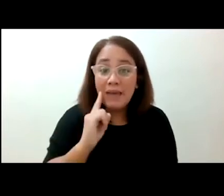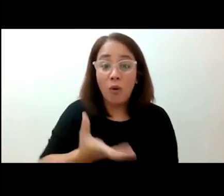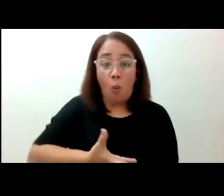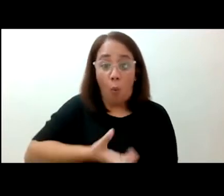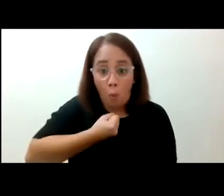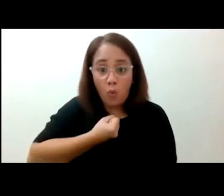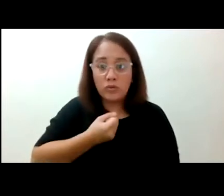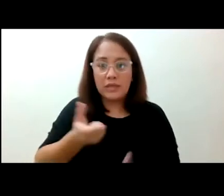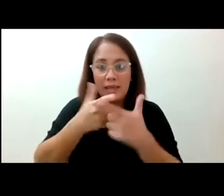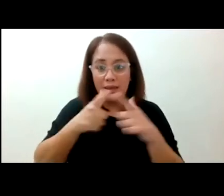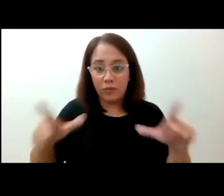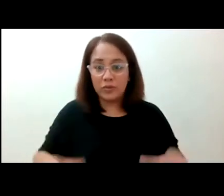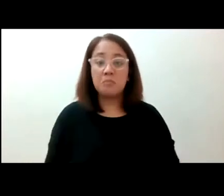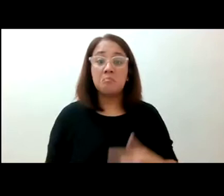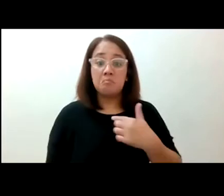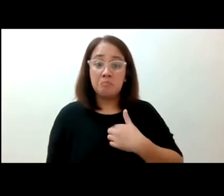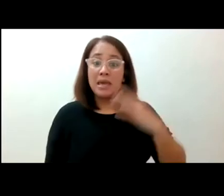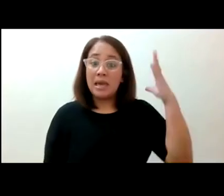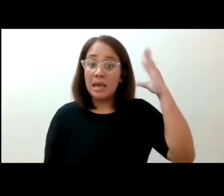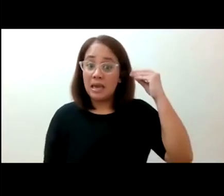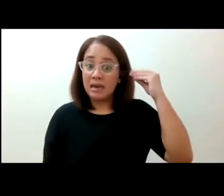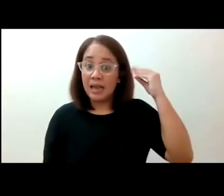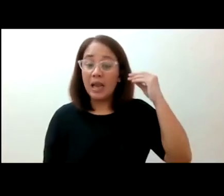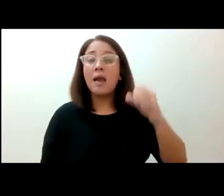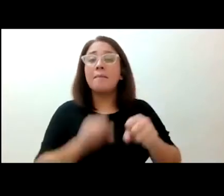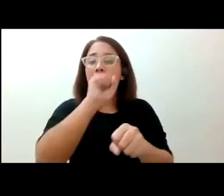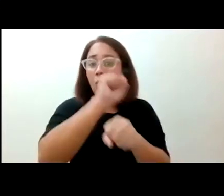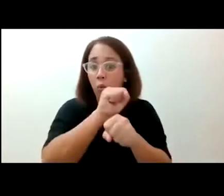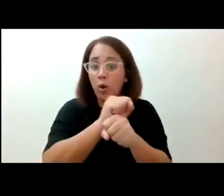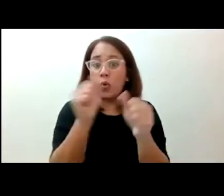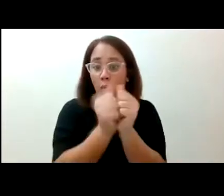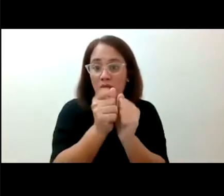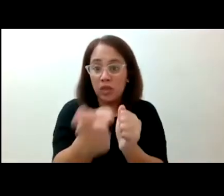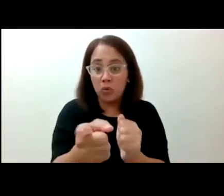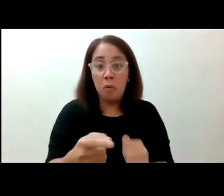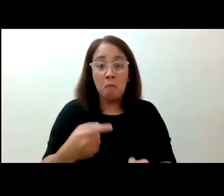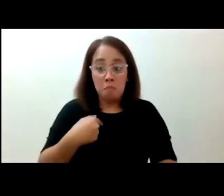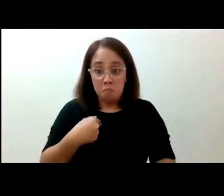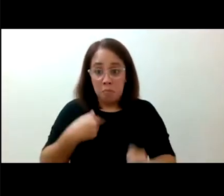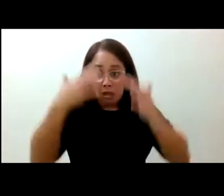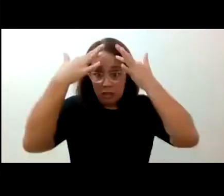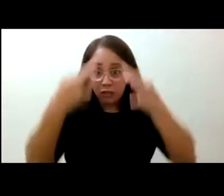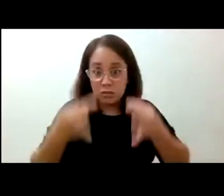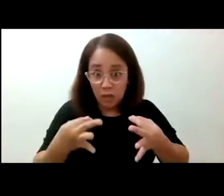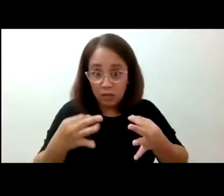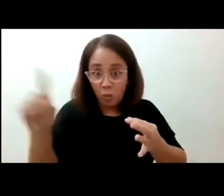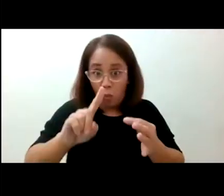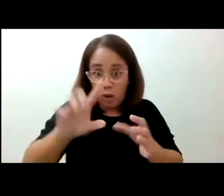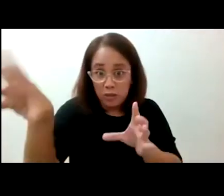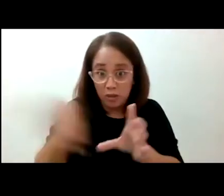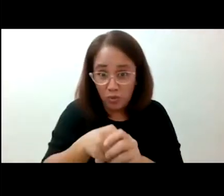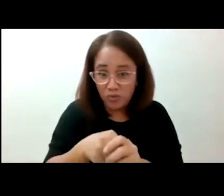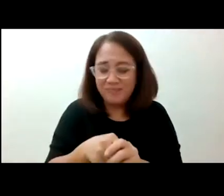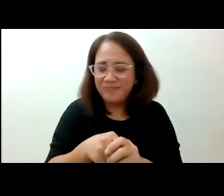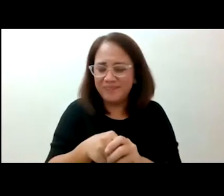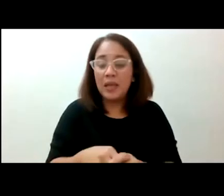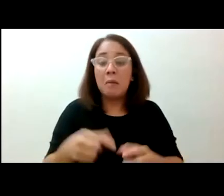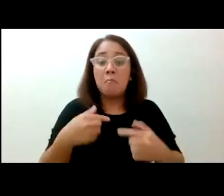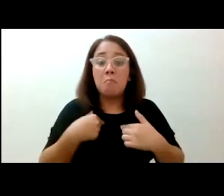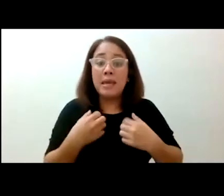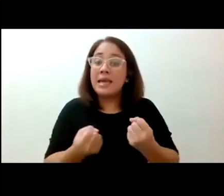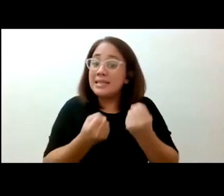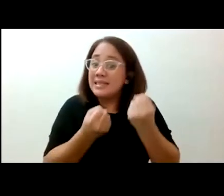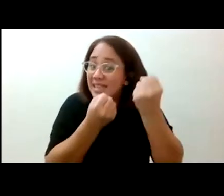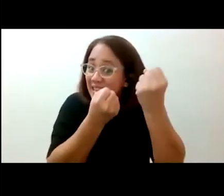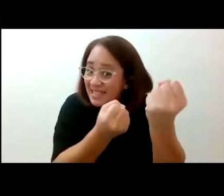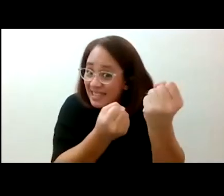I'm hearing, I work with you, but I don't make the decisions about what you include. I give you suggestions about